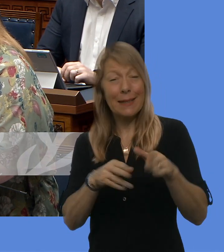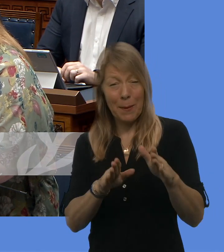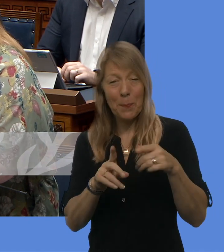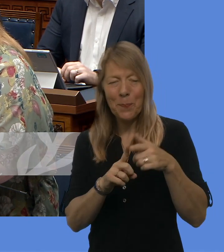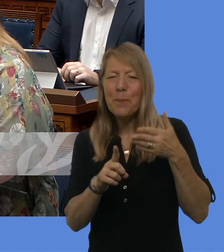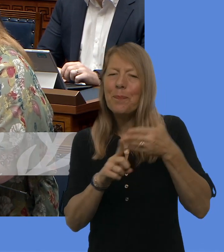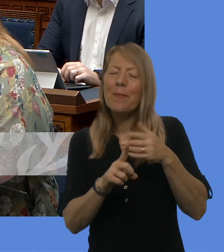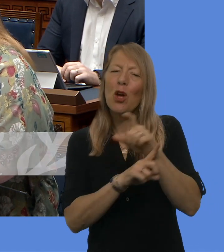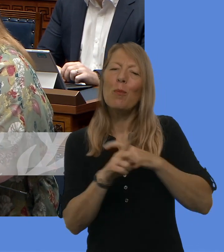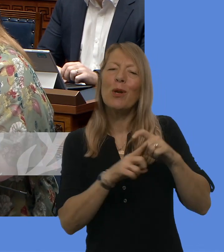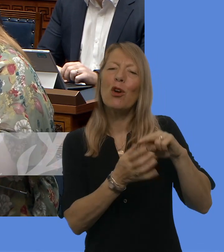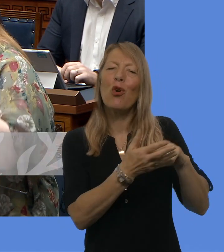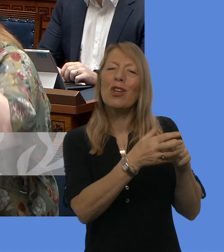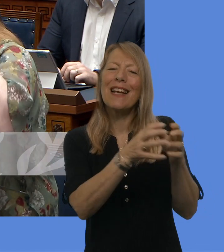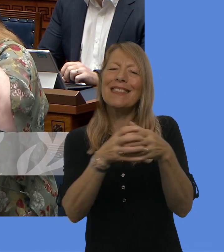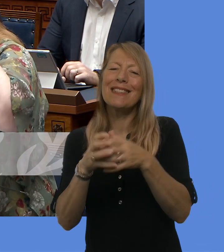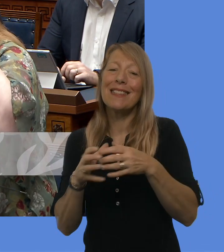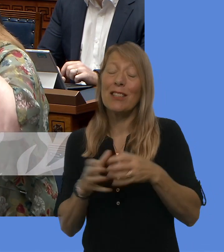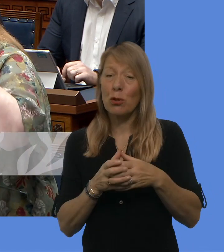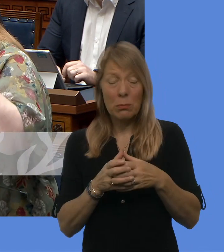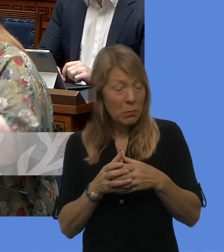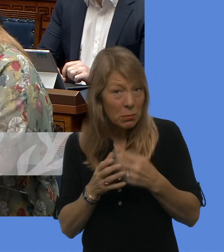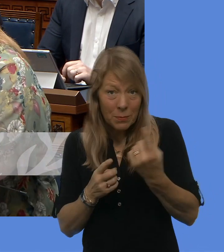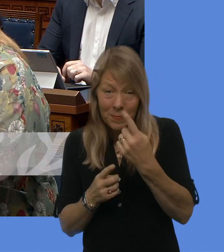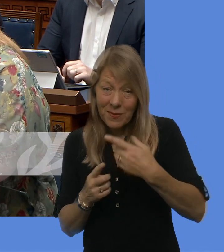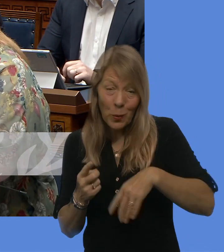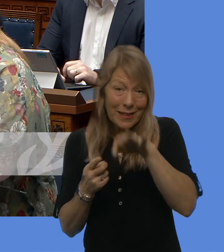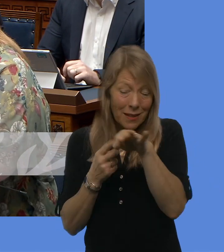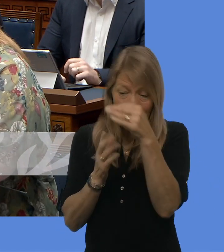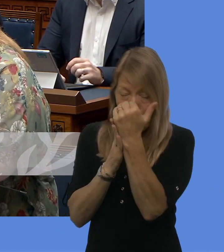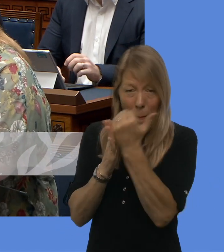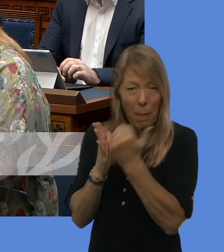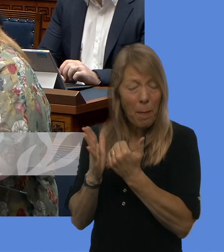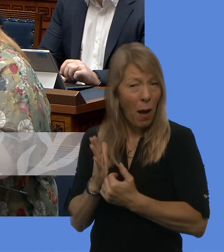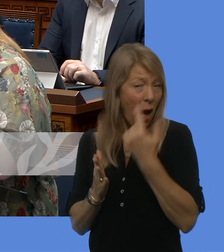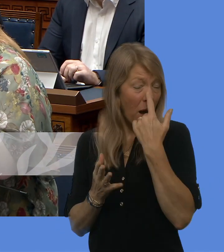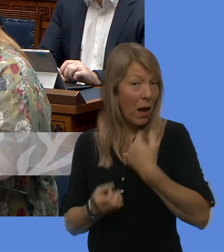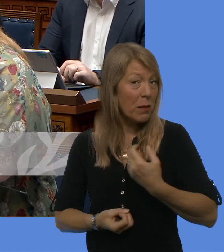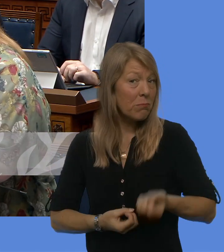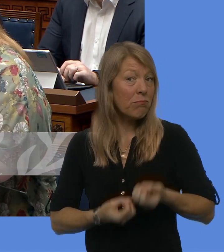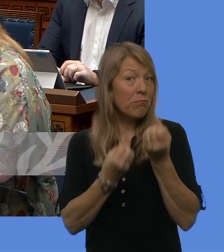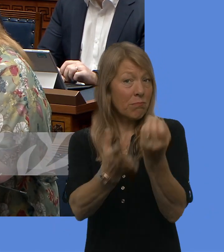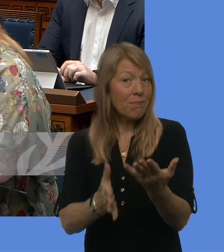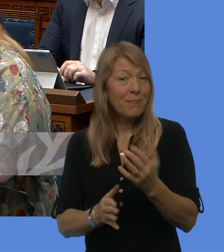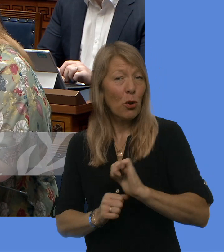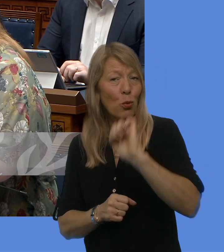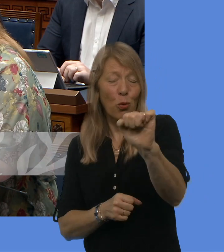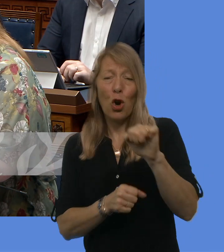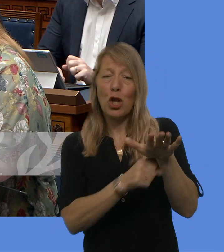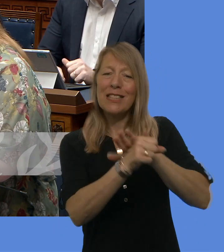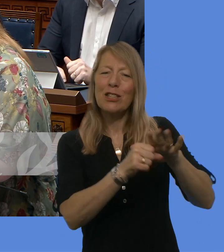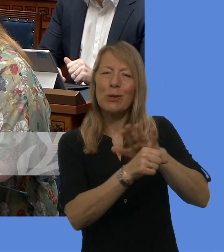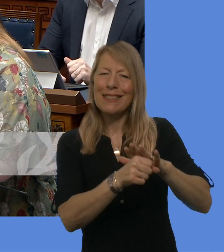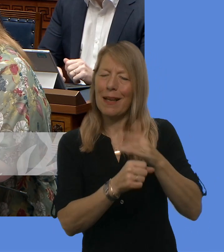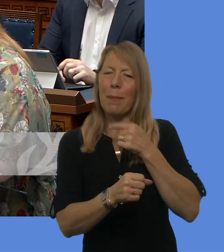themselves are providing facilities. And if the member would like, I can provide him with some further detail in terms of within his own constituency what